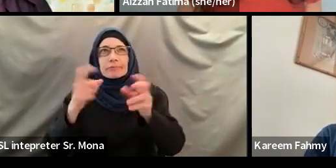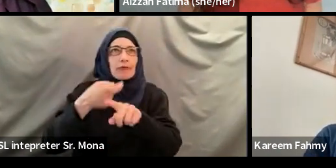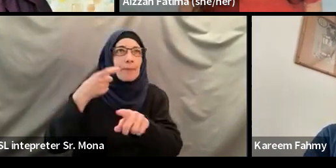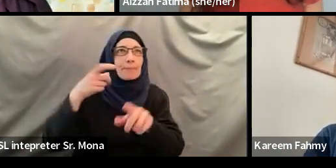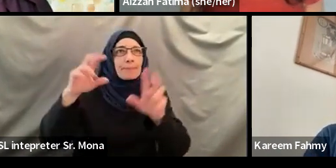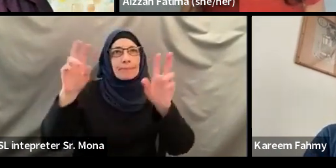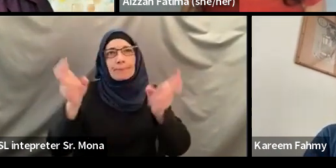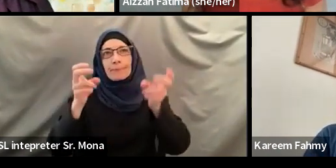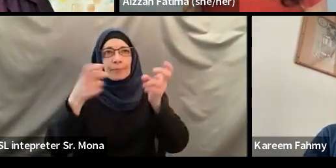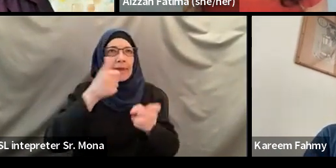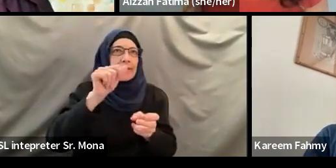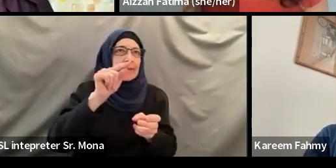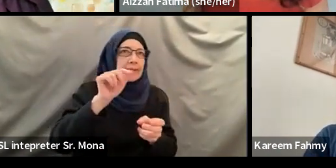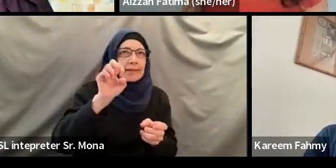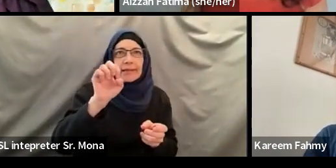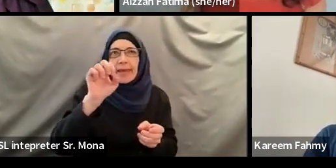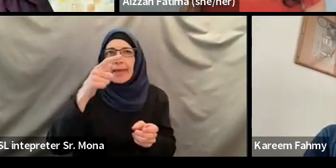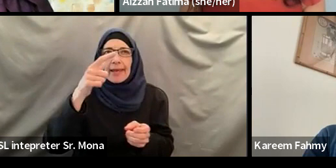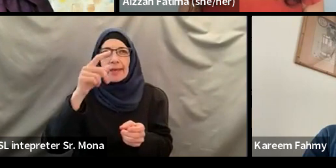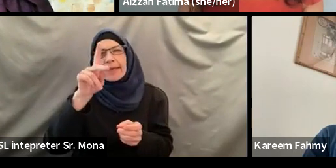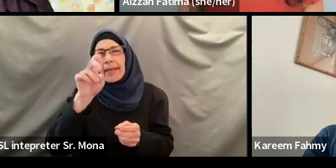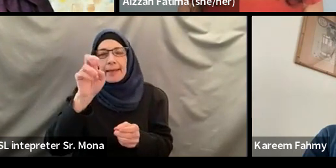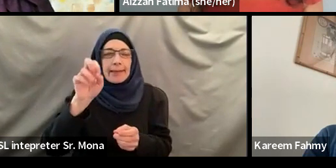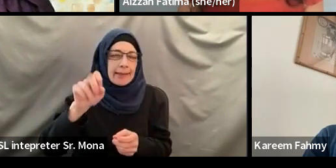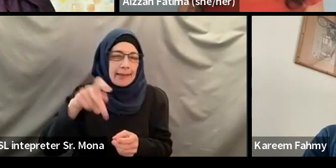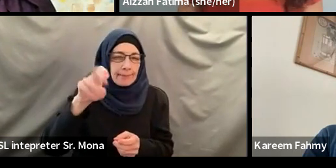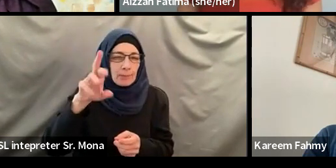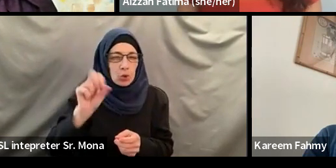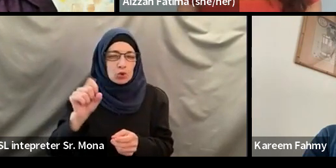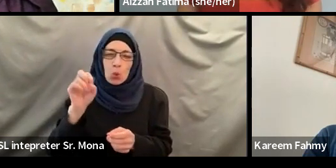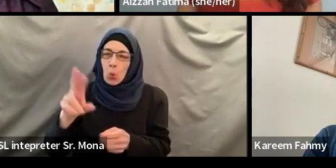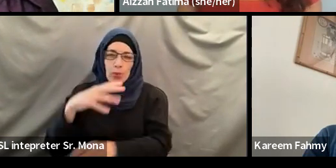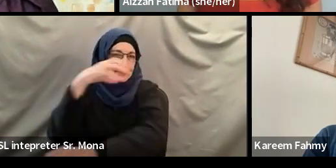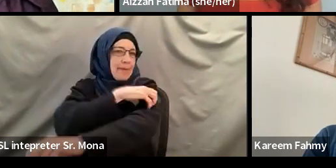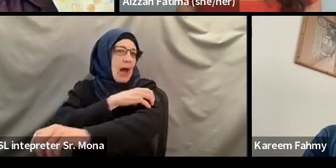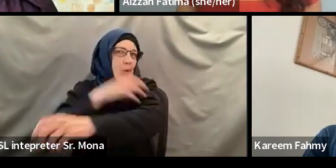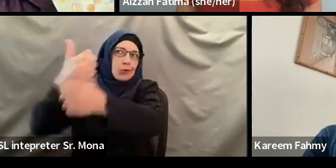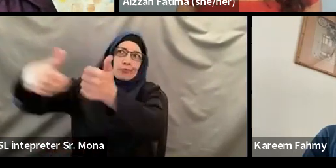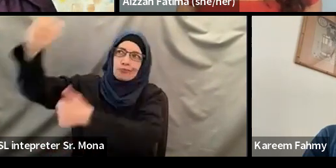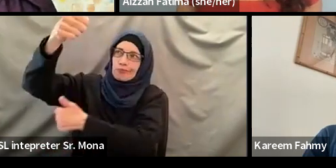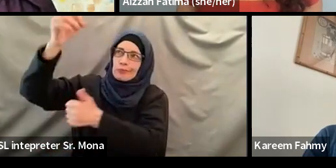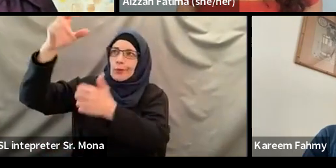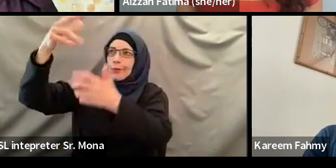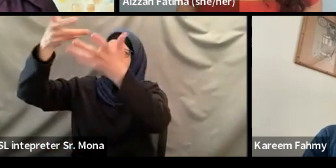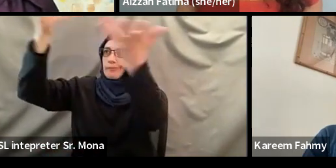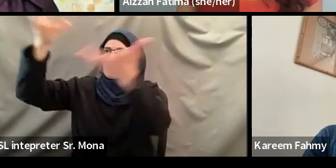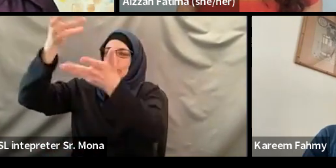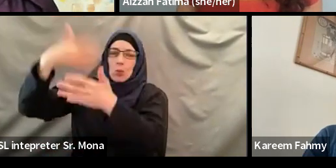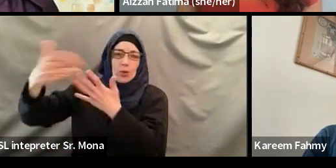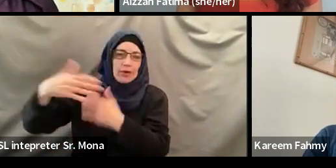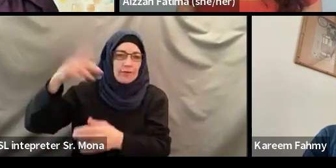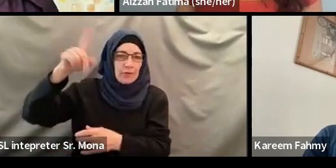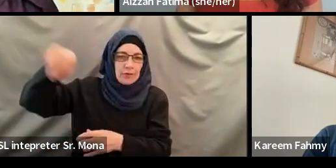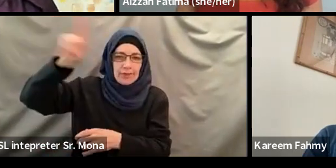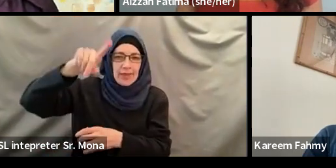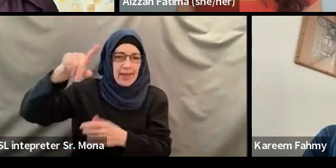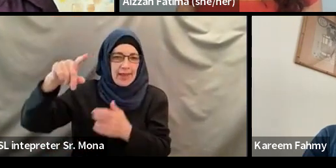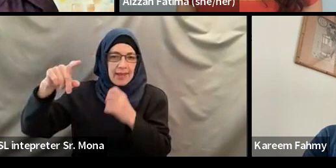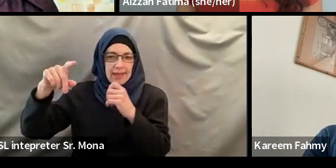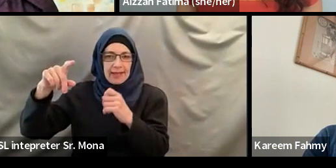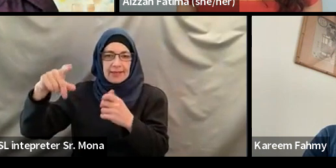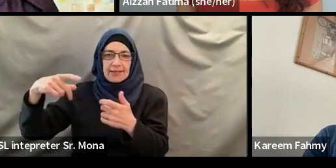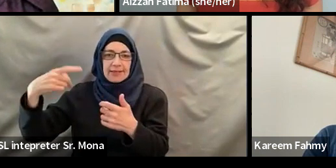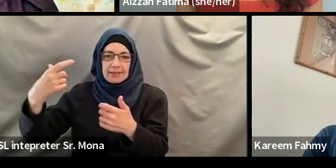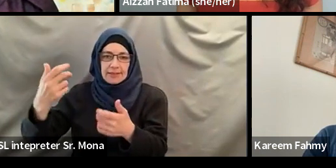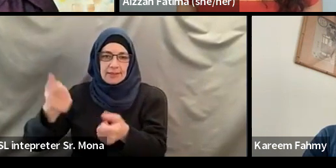quote-unquote gatekeepers or the powers that be or whatever mysterious being programmed something in that causes irreparable harm, as